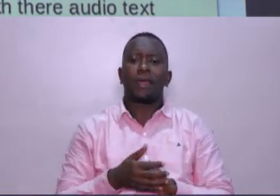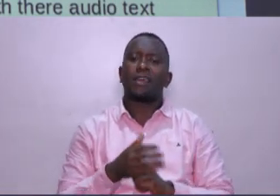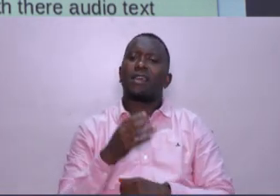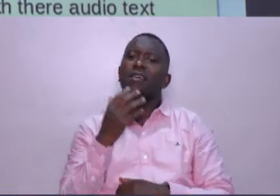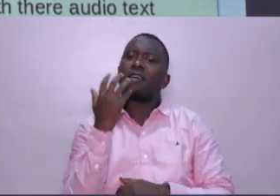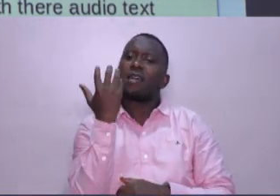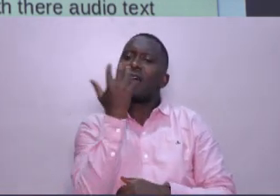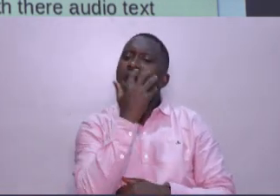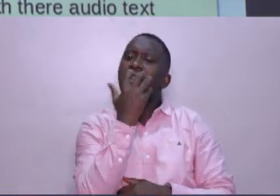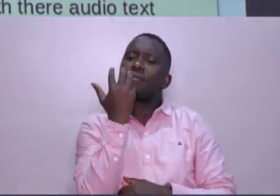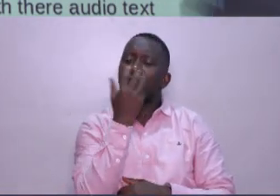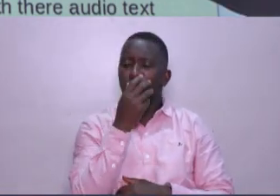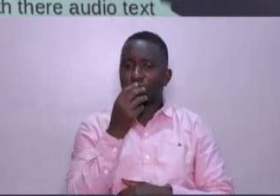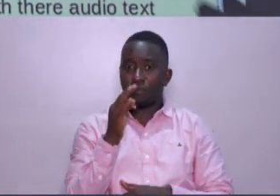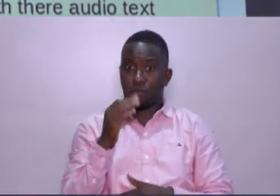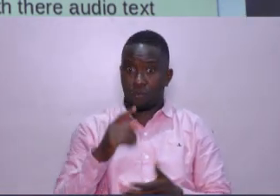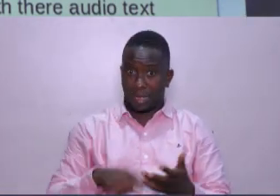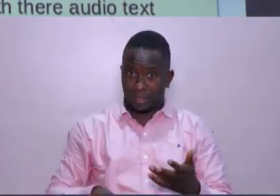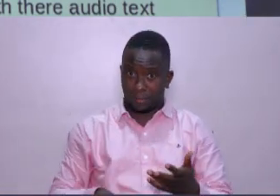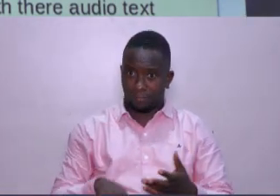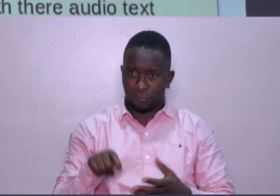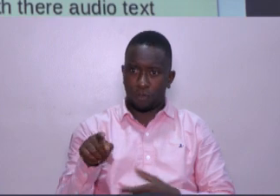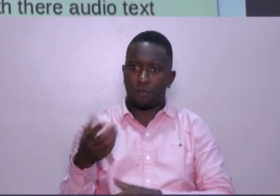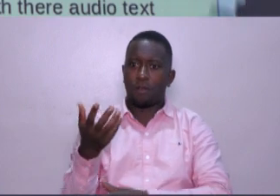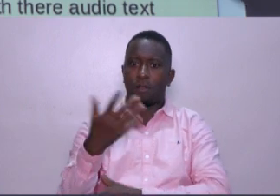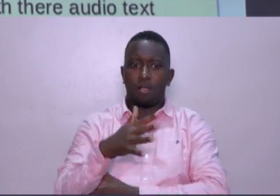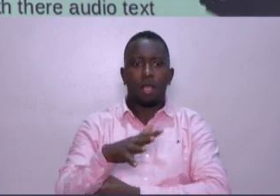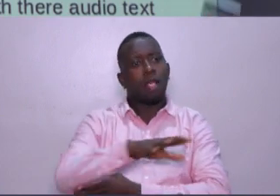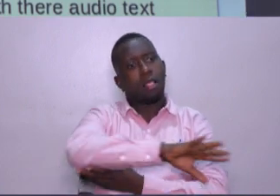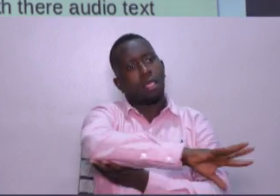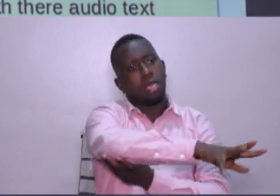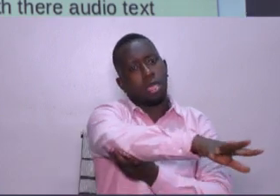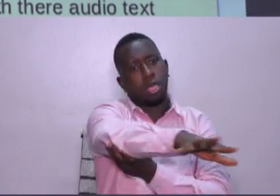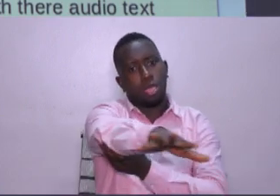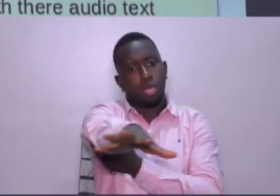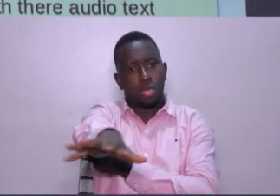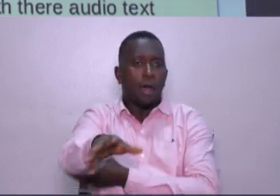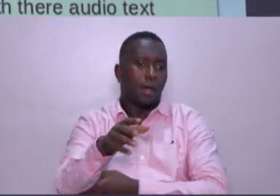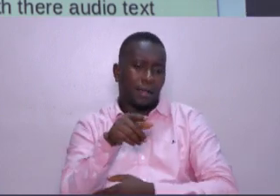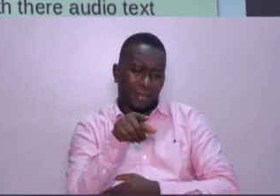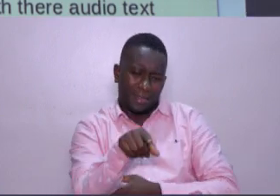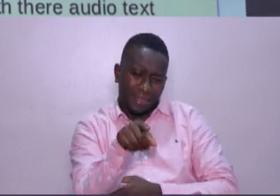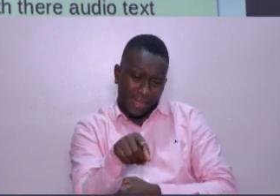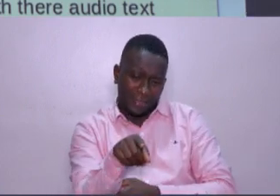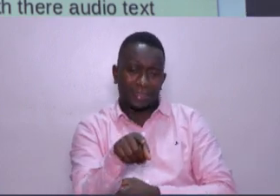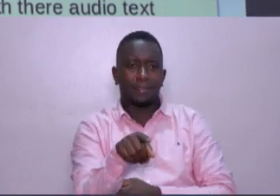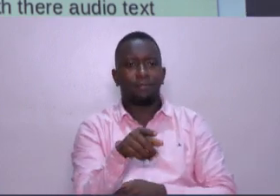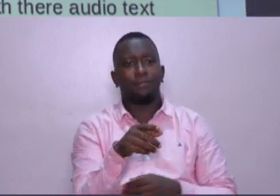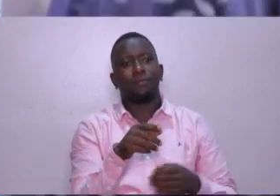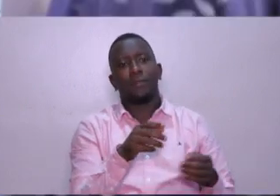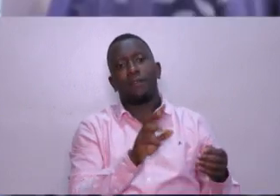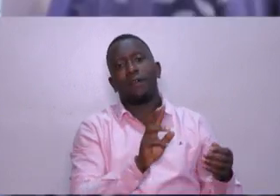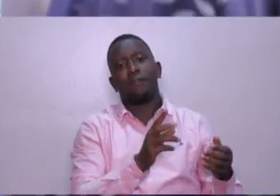irrigation. So we have irrigation principles as our topic. And